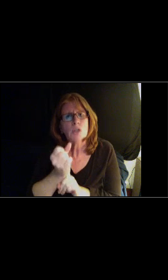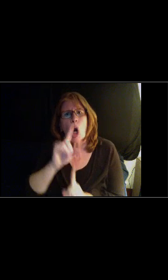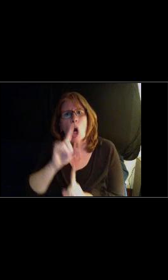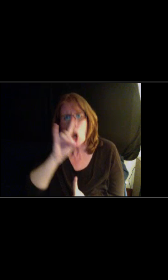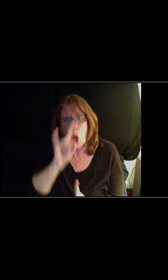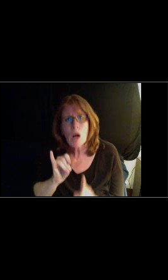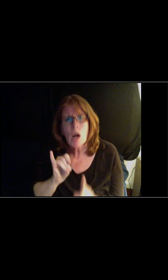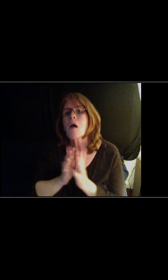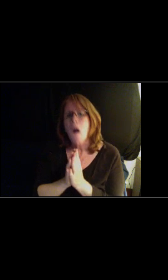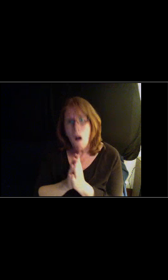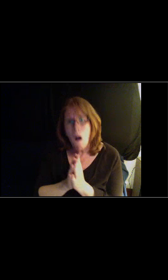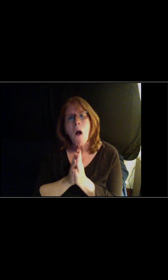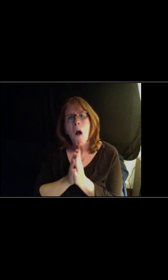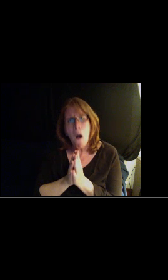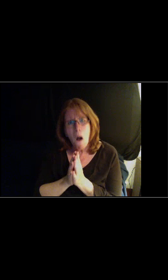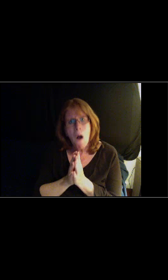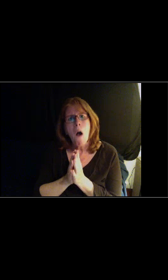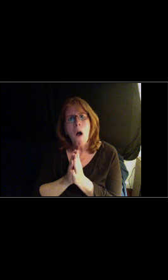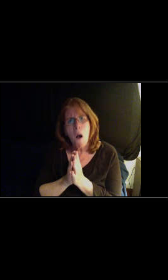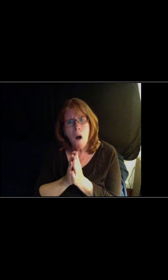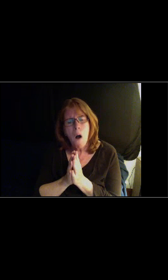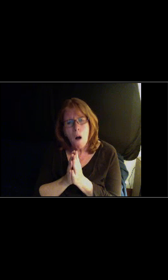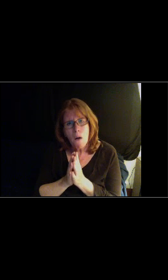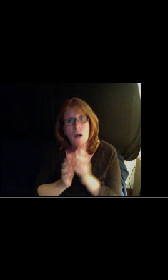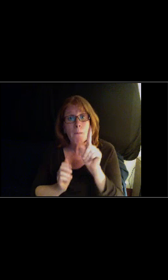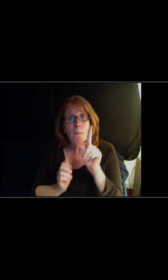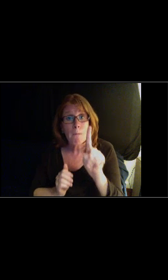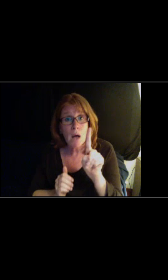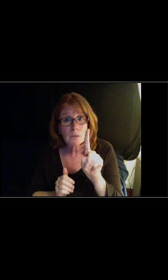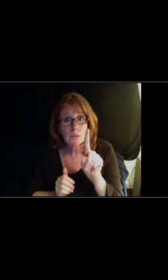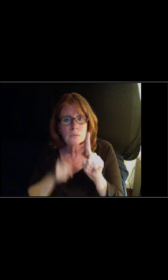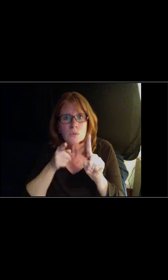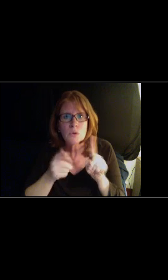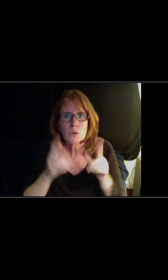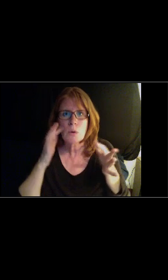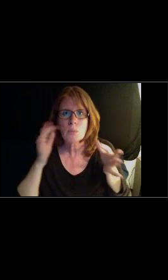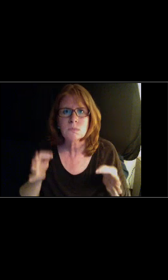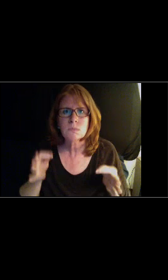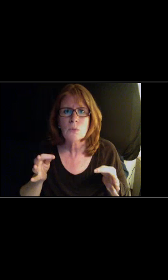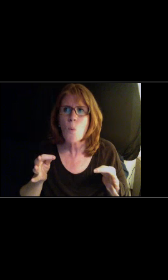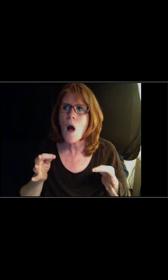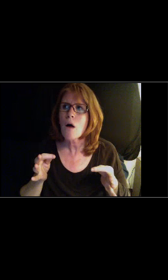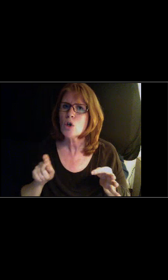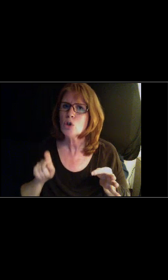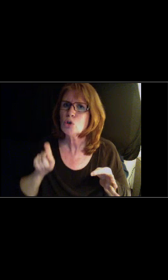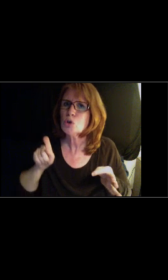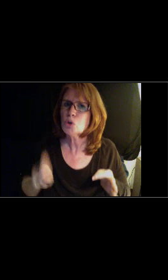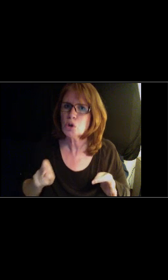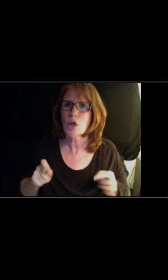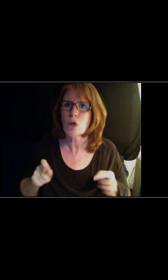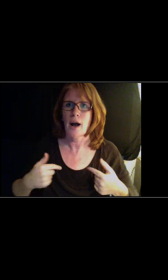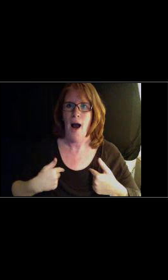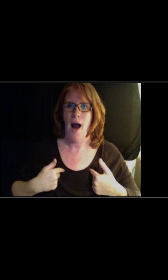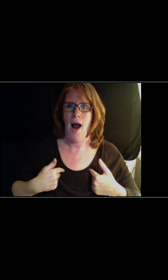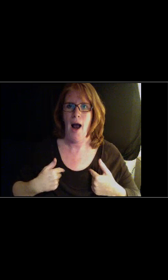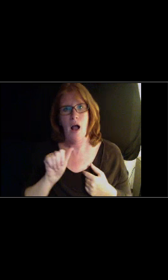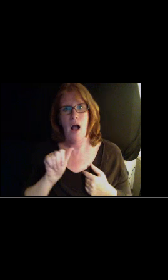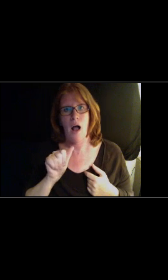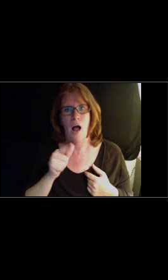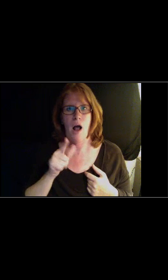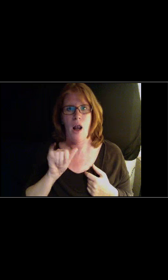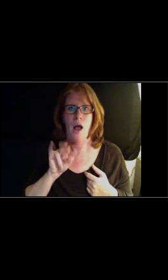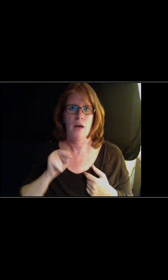great function in that concept of descriptive ethics. But when you start talking